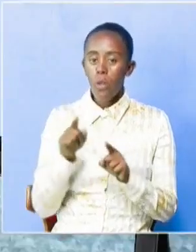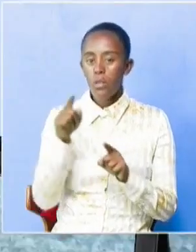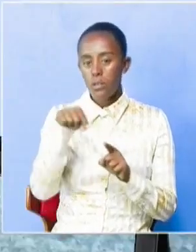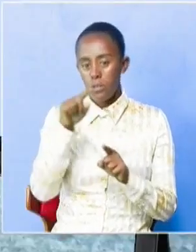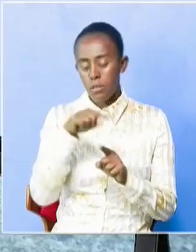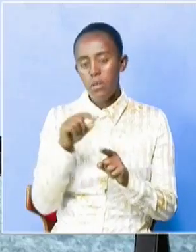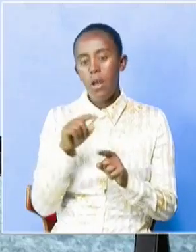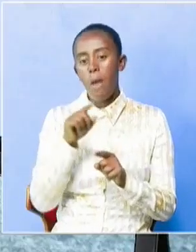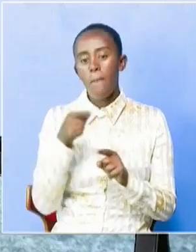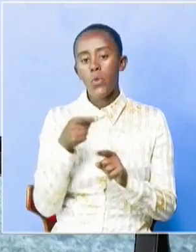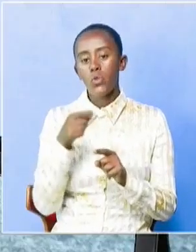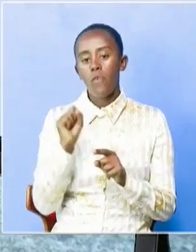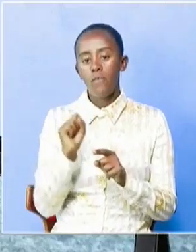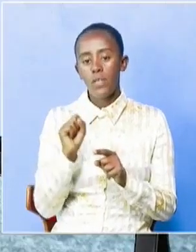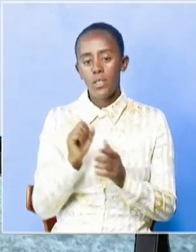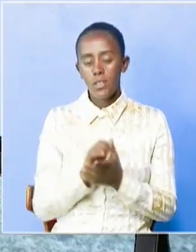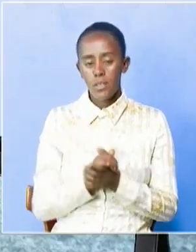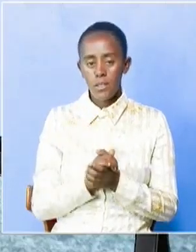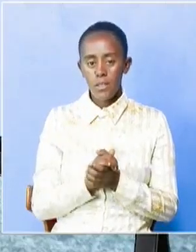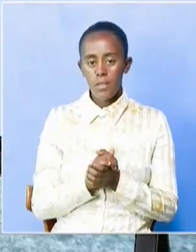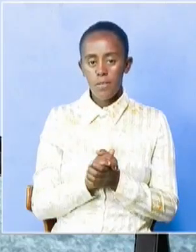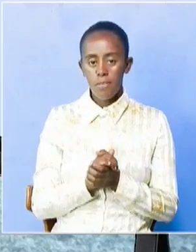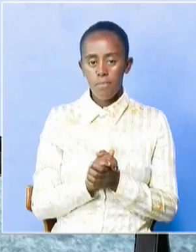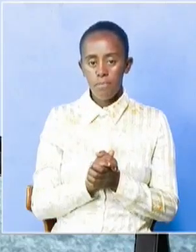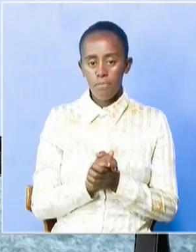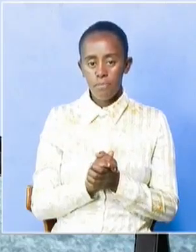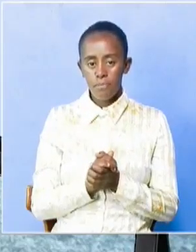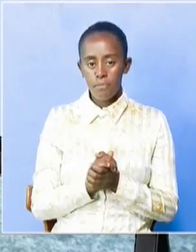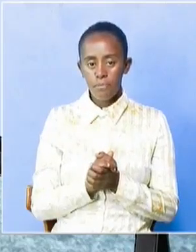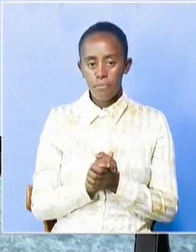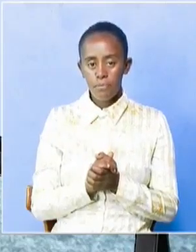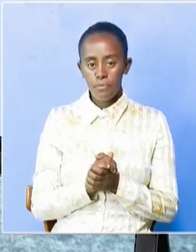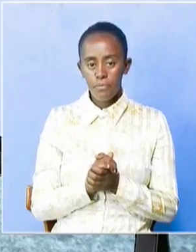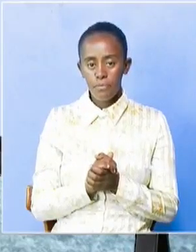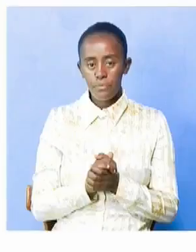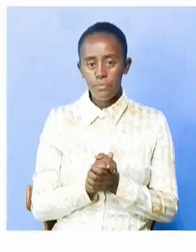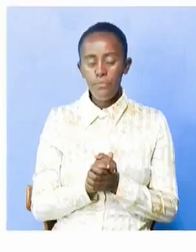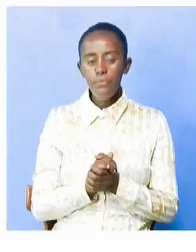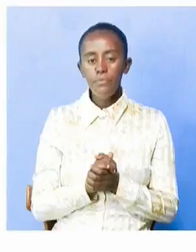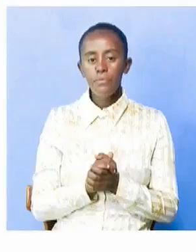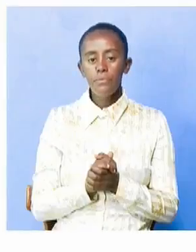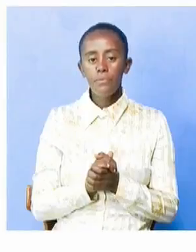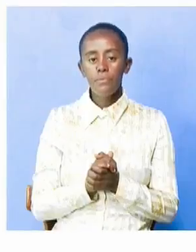using apostrophes. Let's do some quick